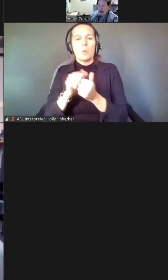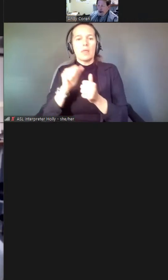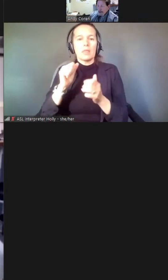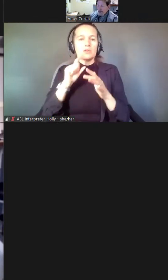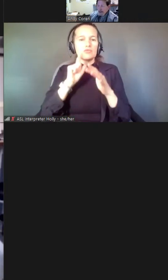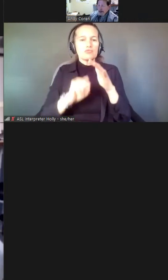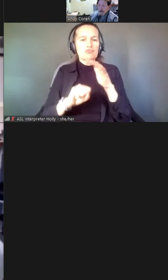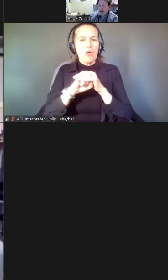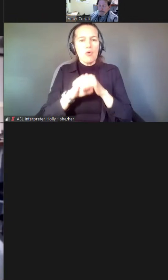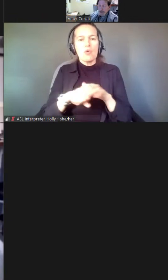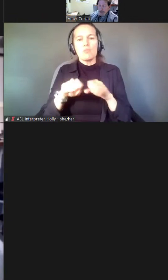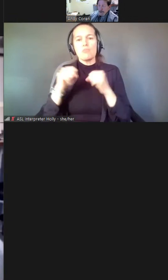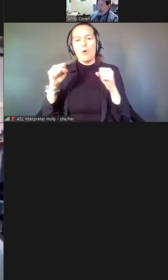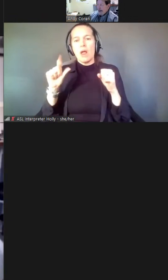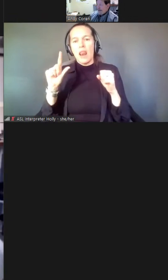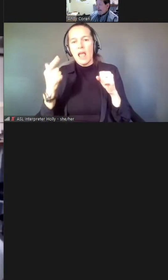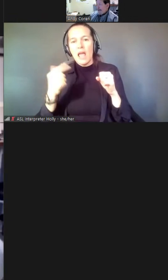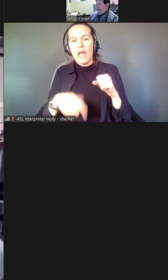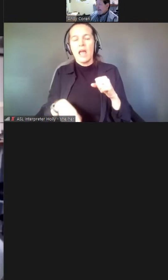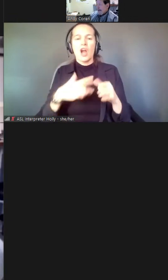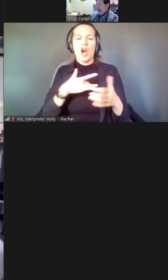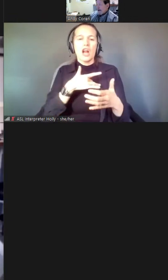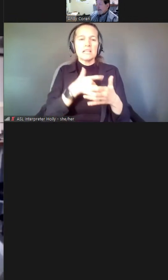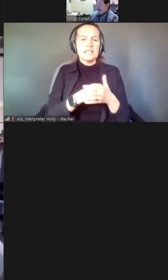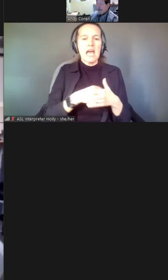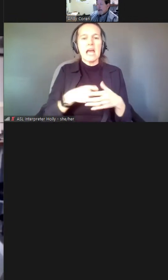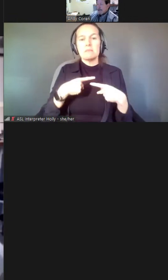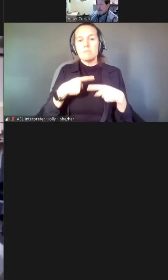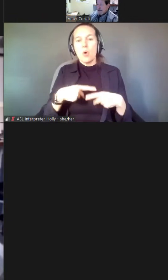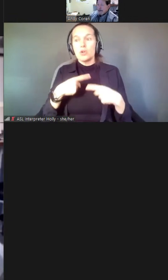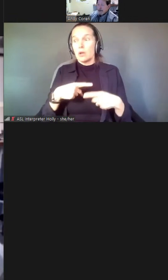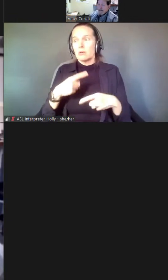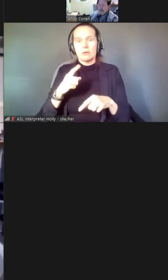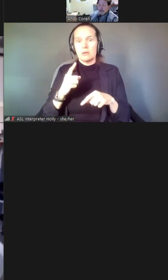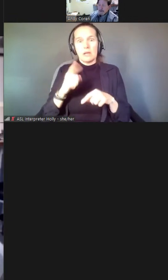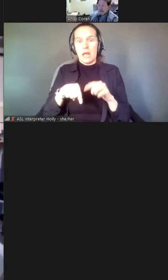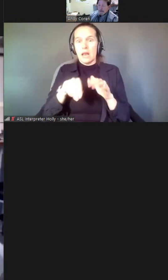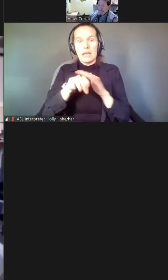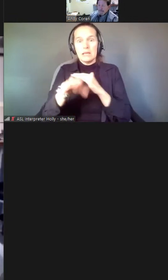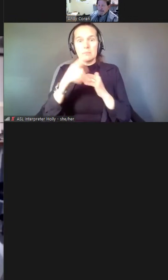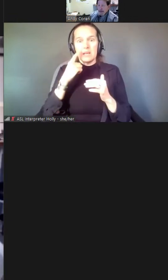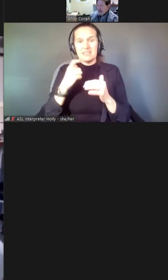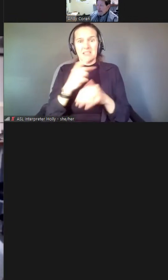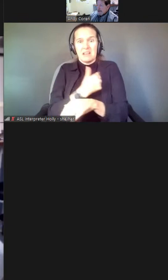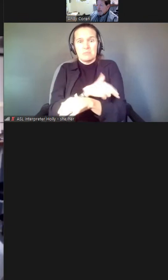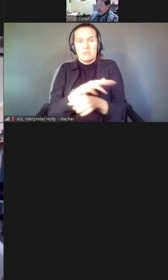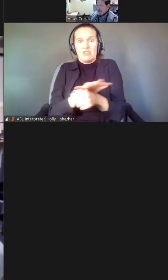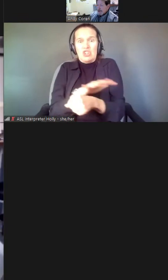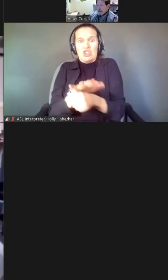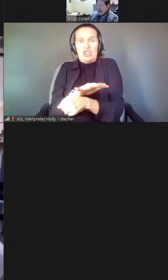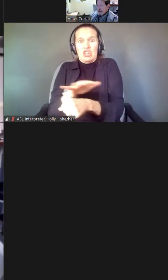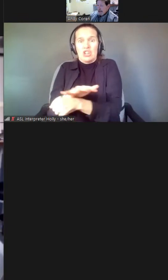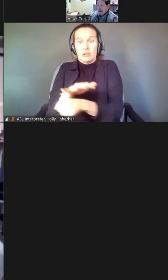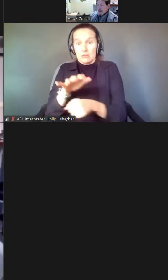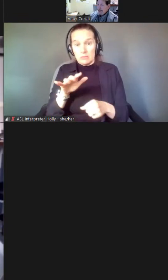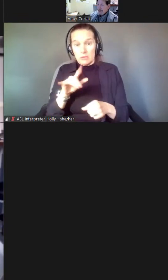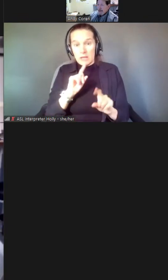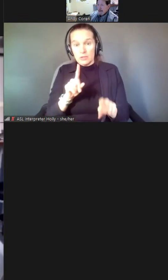or a heart attack or pneumonia, and they can't get care because the hospitals are just filled up. Does that answer your question,